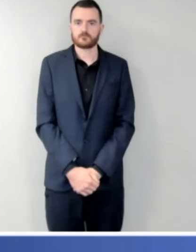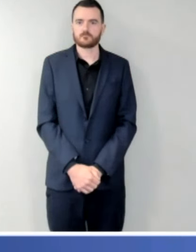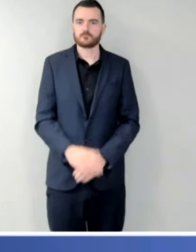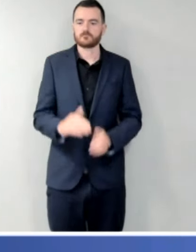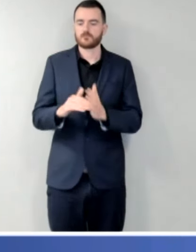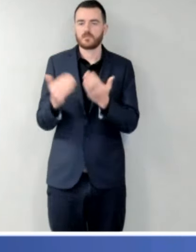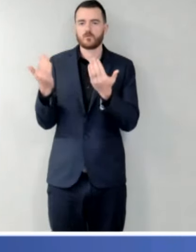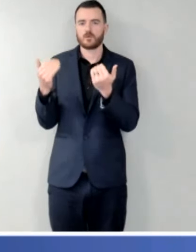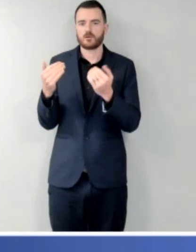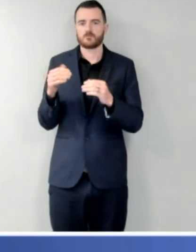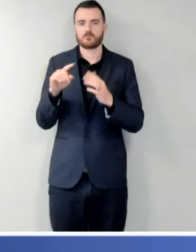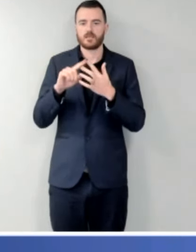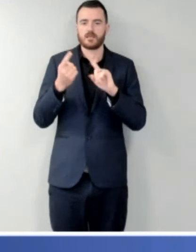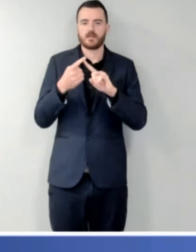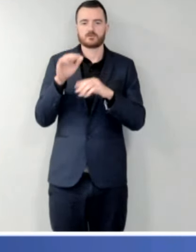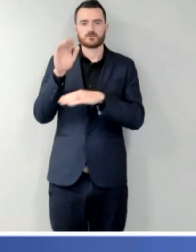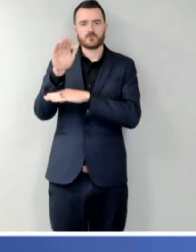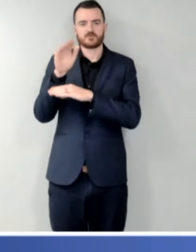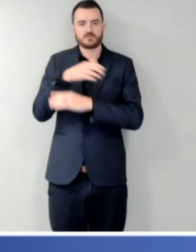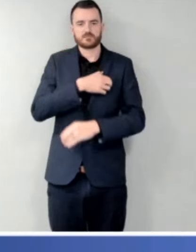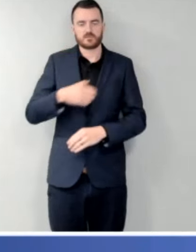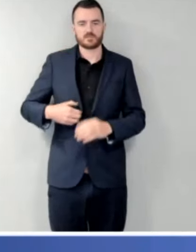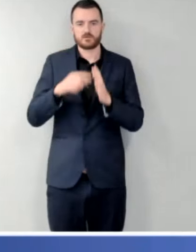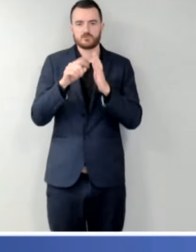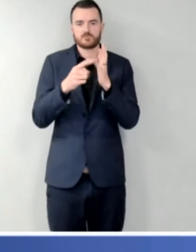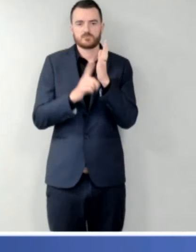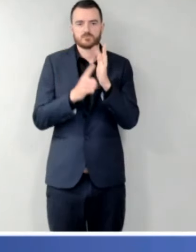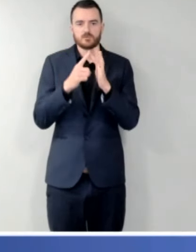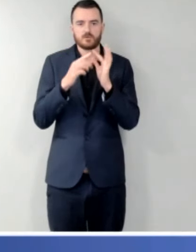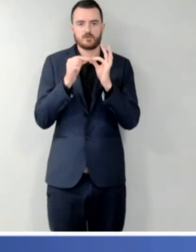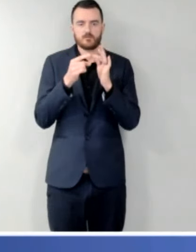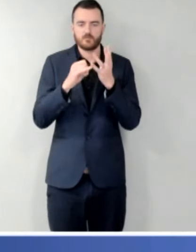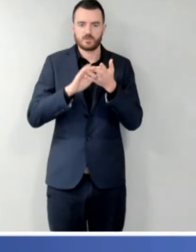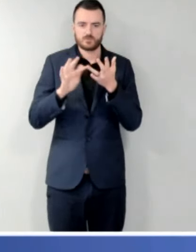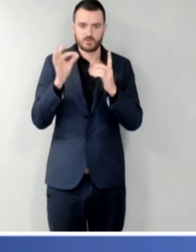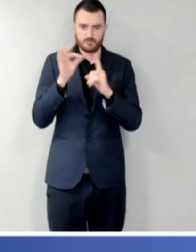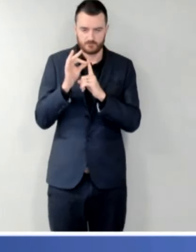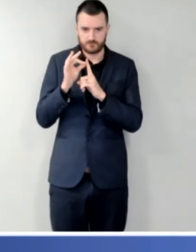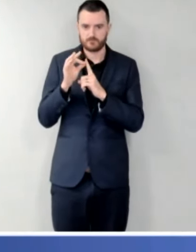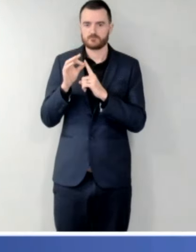Foreign Minister, the Honourable Julie Bishop, to give her personal reflections from the time.